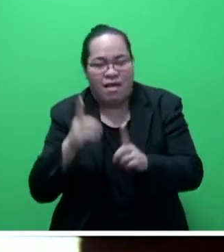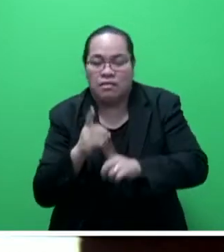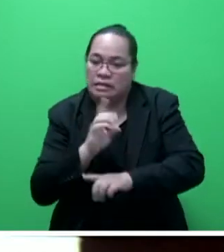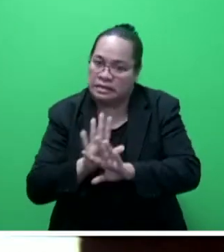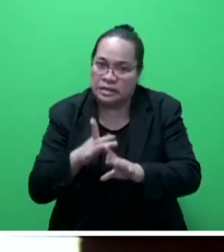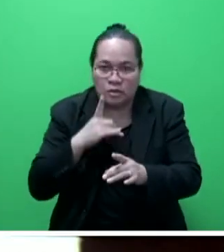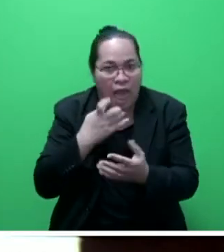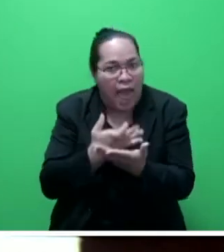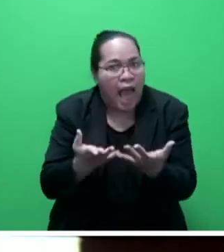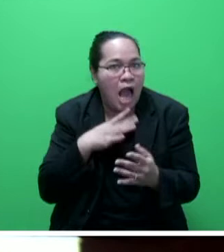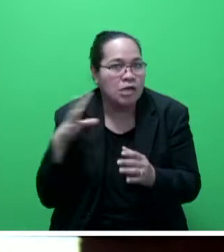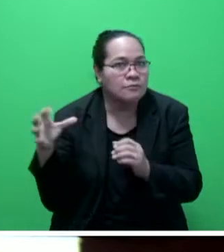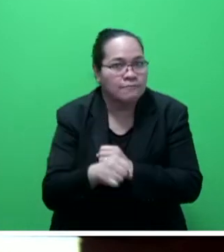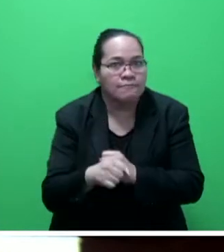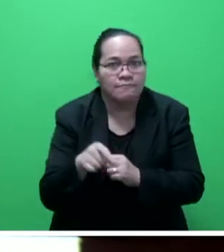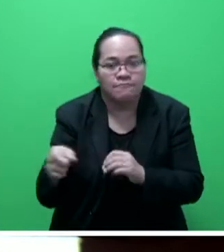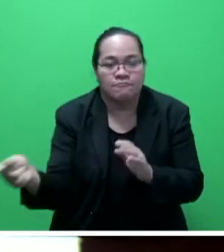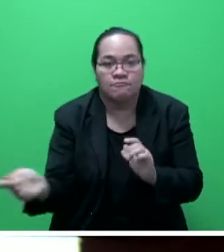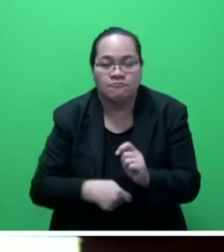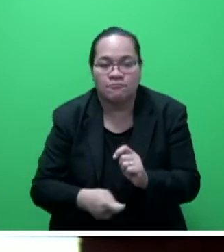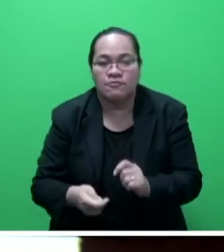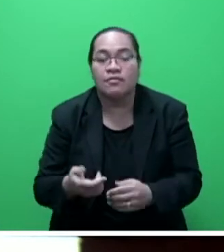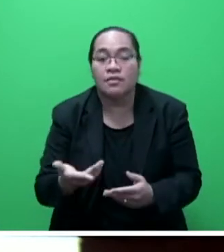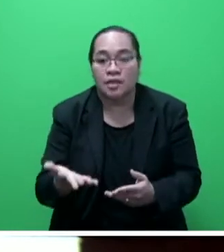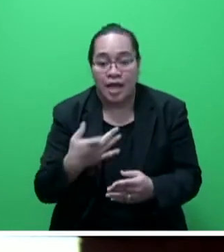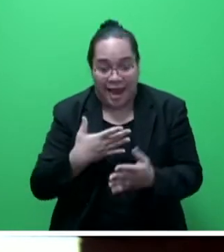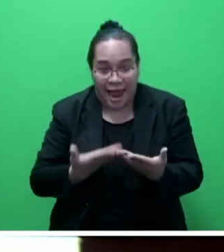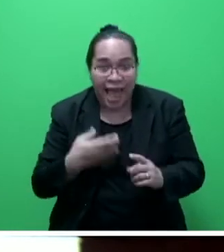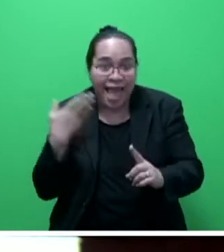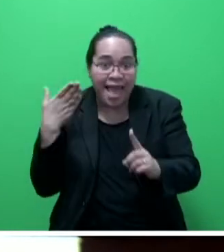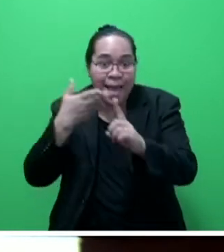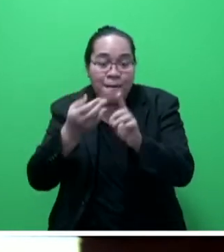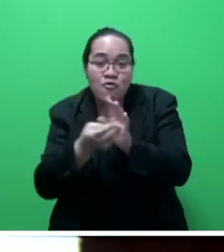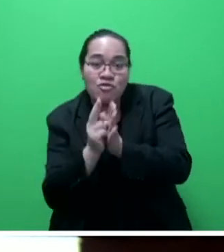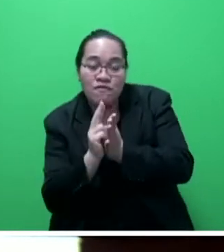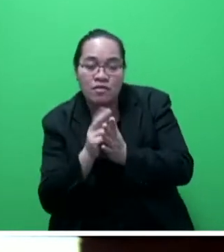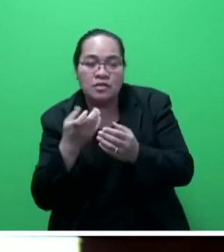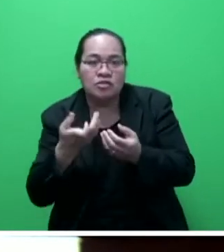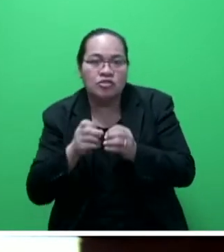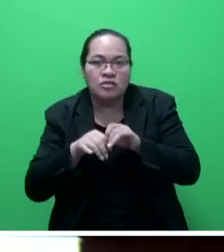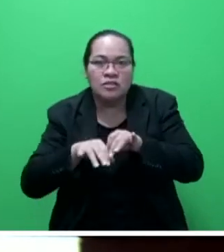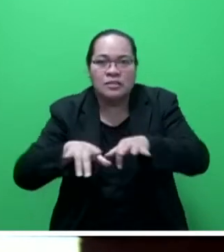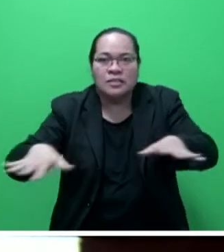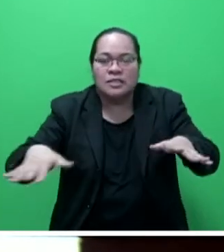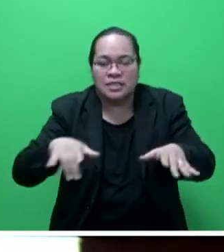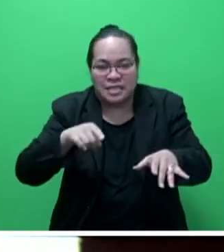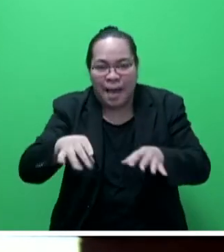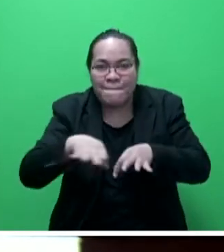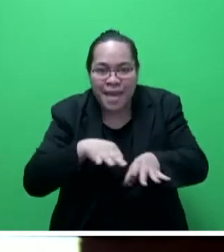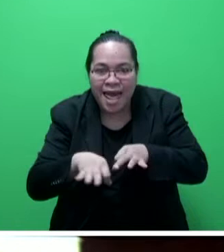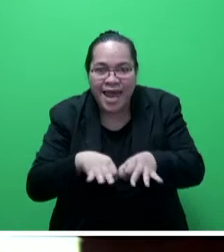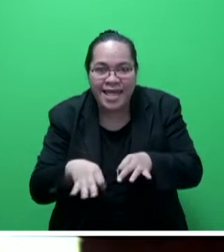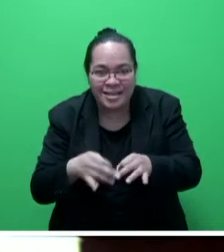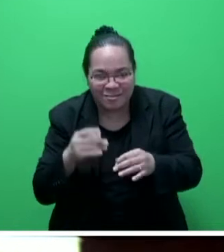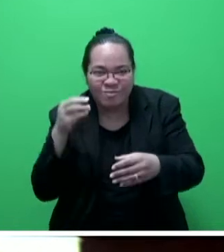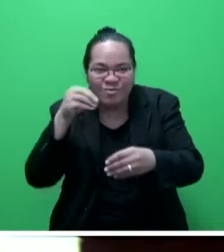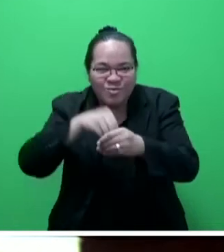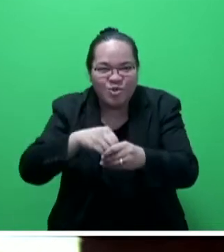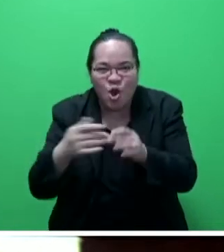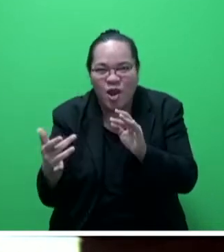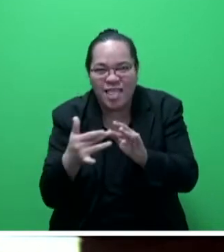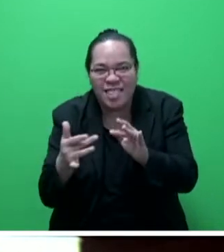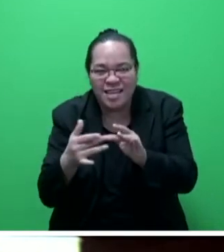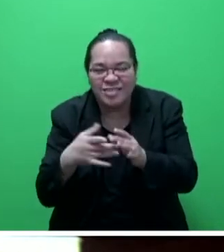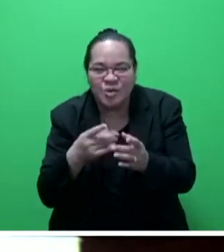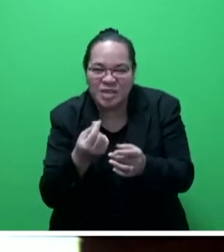Mr. Speaker, sir, the ultimate aim of this revision is to streamline the planning approval processes and strengthen